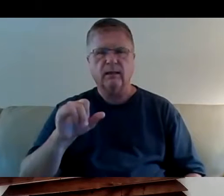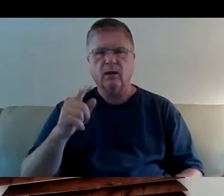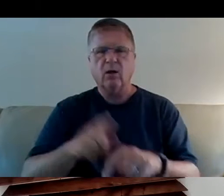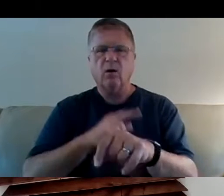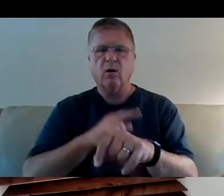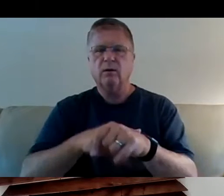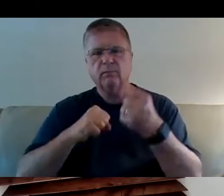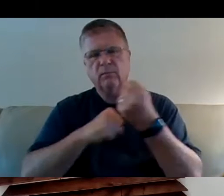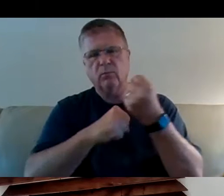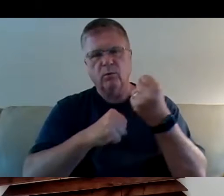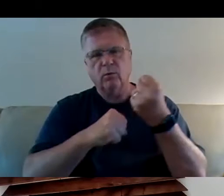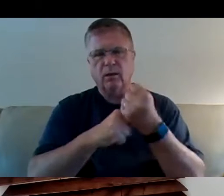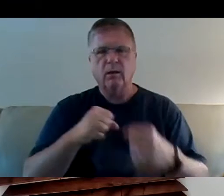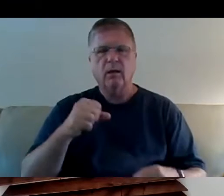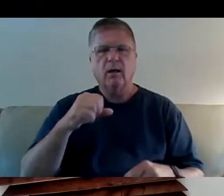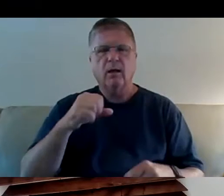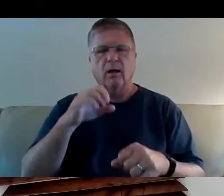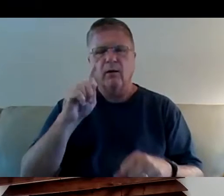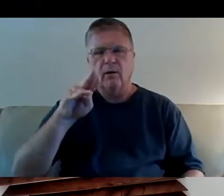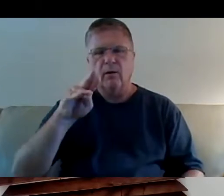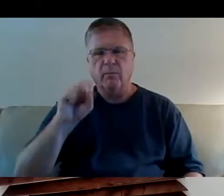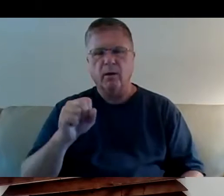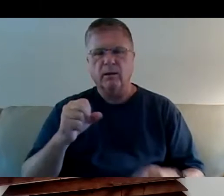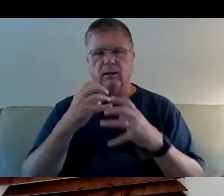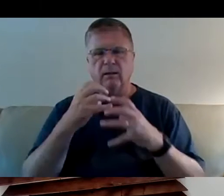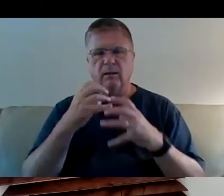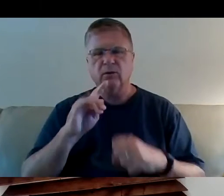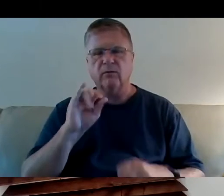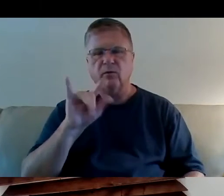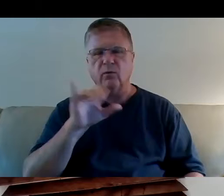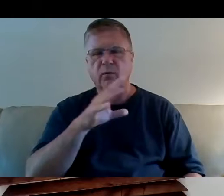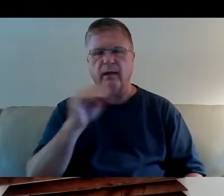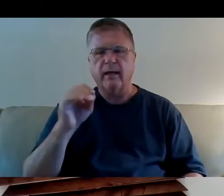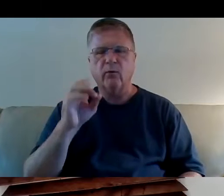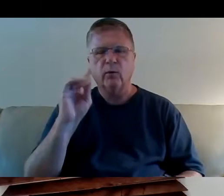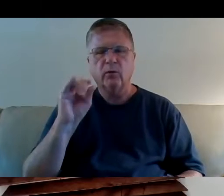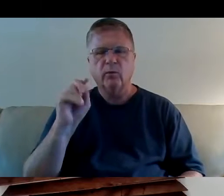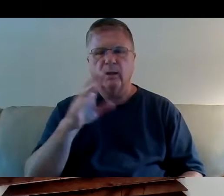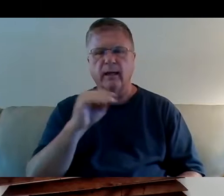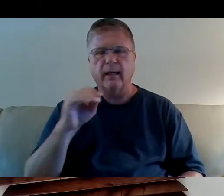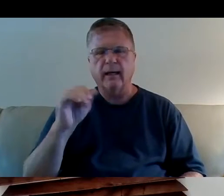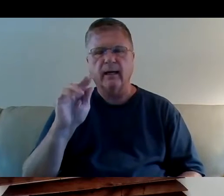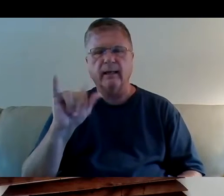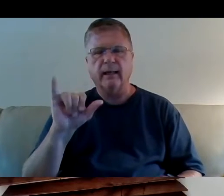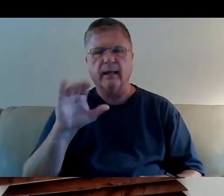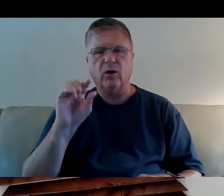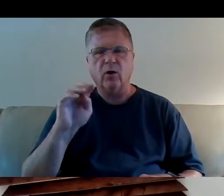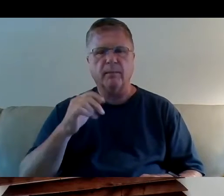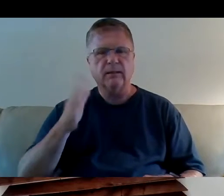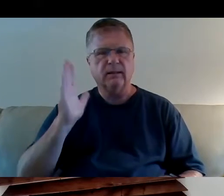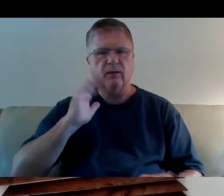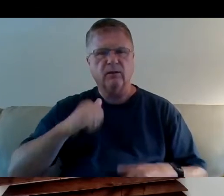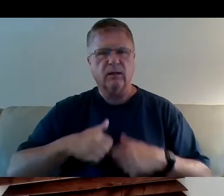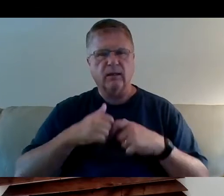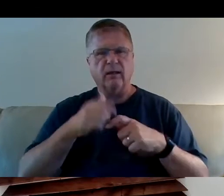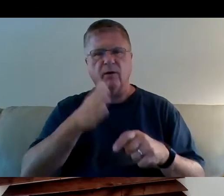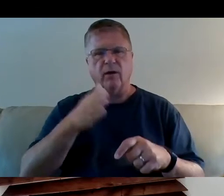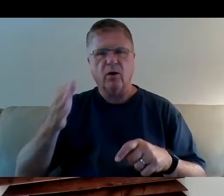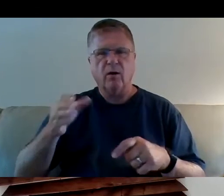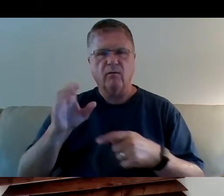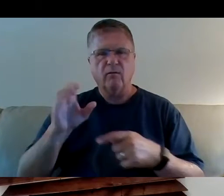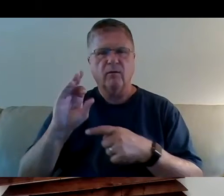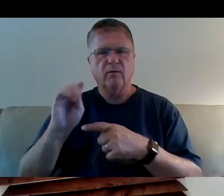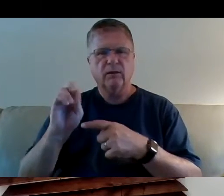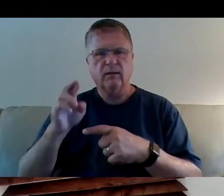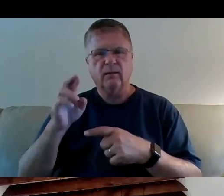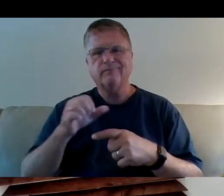Conservancy, of parks restoration, and particularly of Allegheny Commons. They used to live, I believe it was right on Cedar, right off of it. Unfortunately, we lost